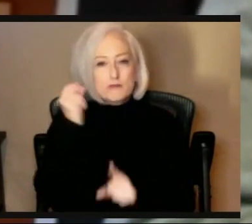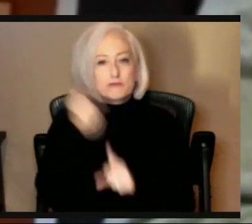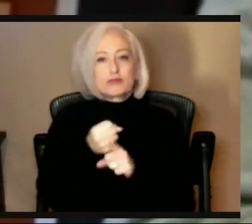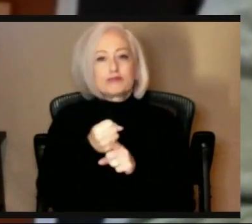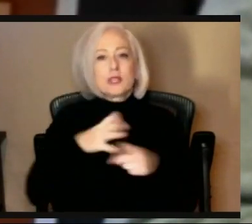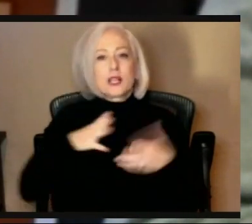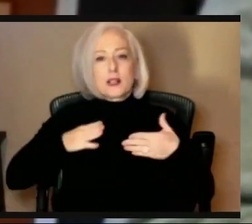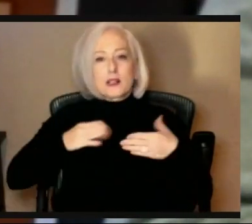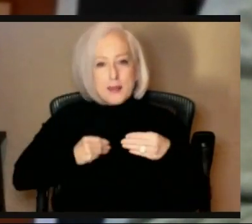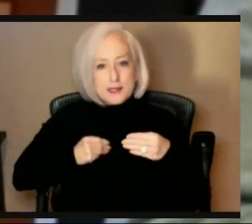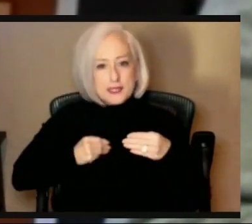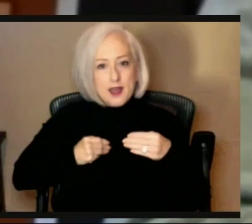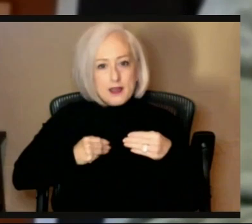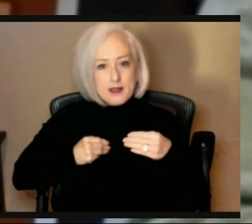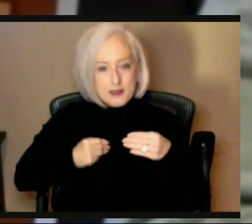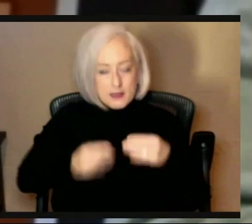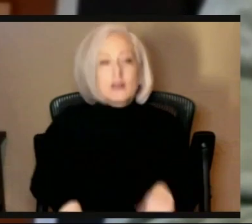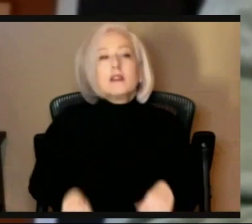lung. And